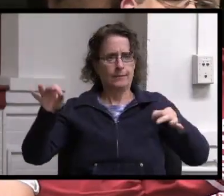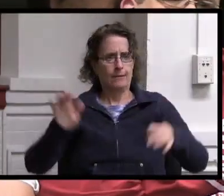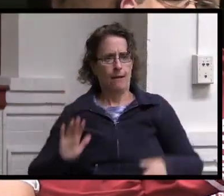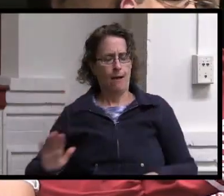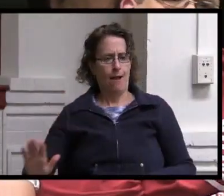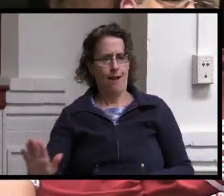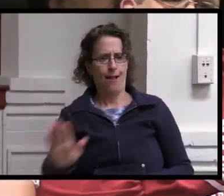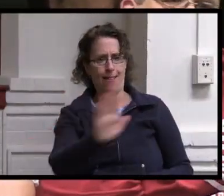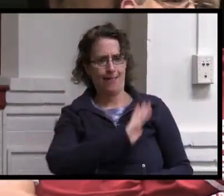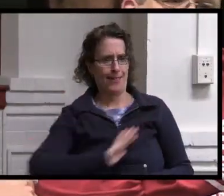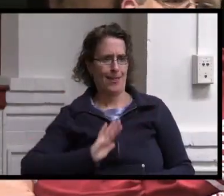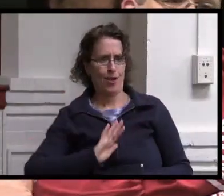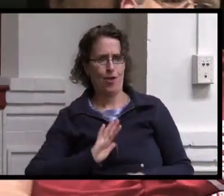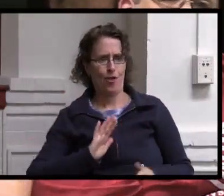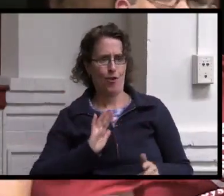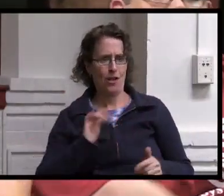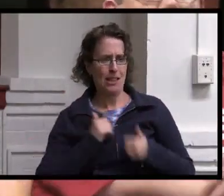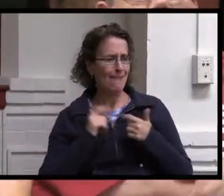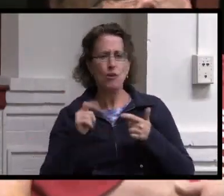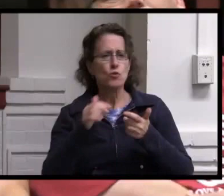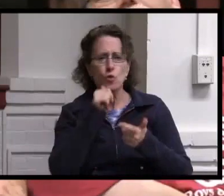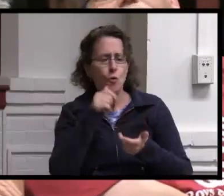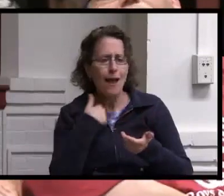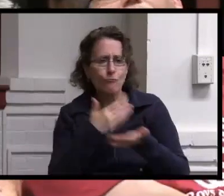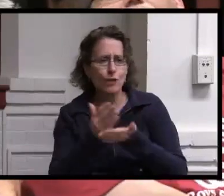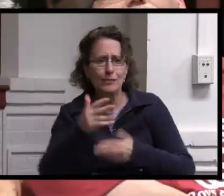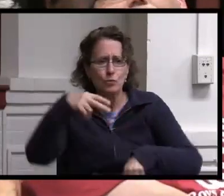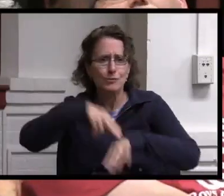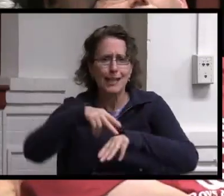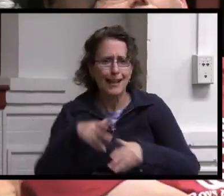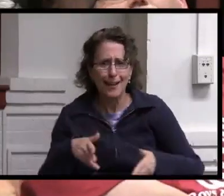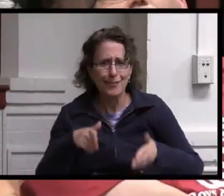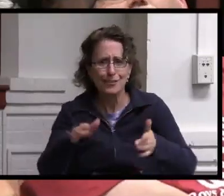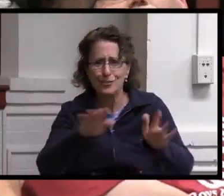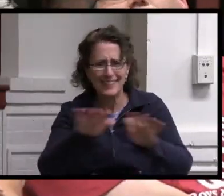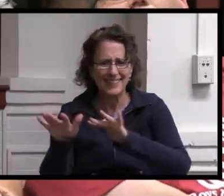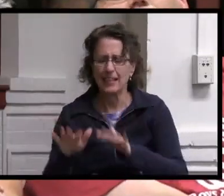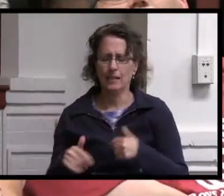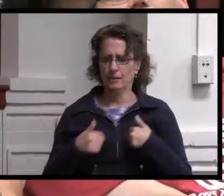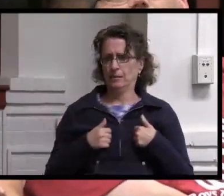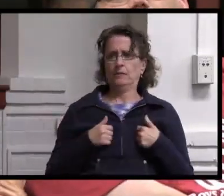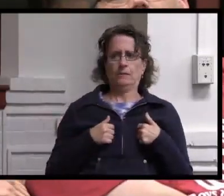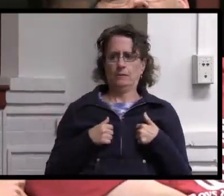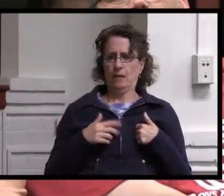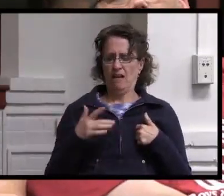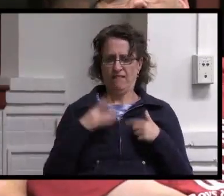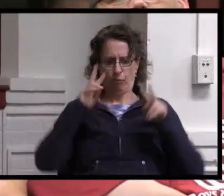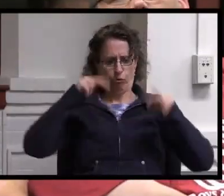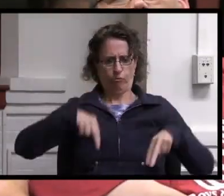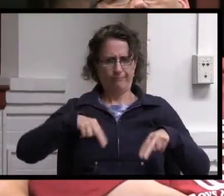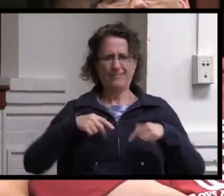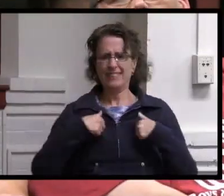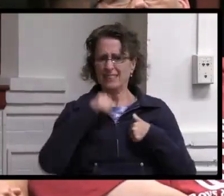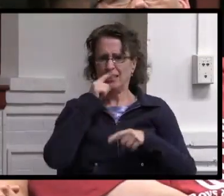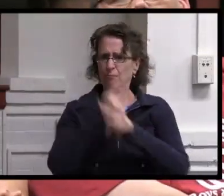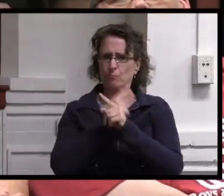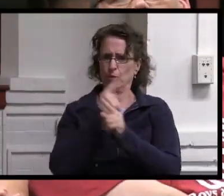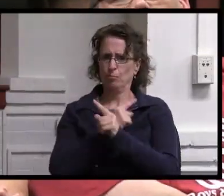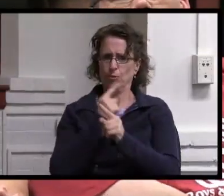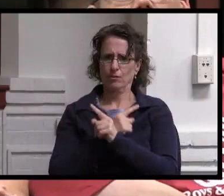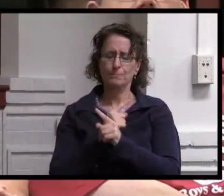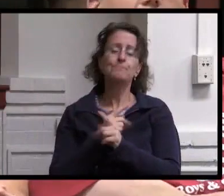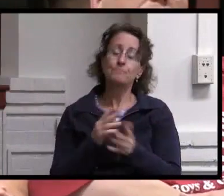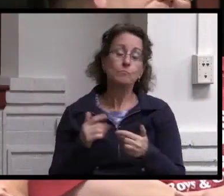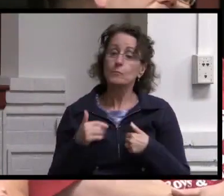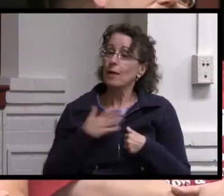live. I think if you've gotten to that point where you have to panhandle, whether it's for drug addiction reasons, which I think